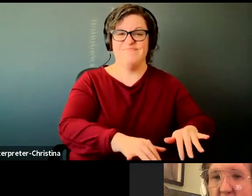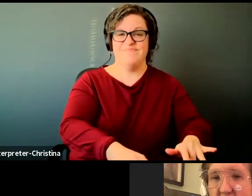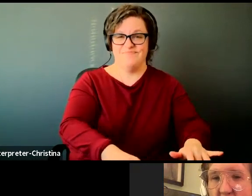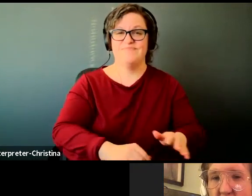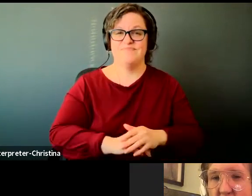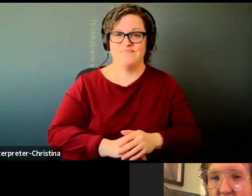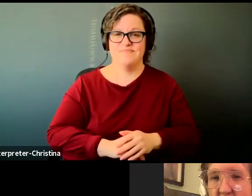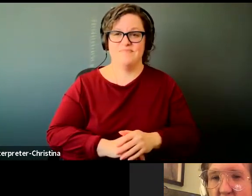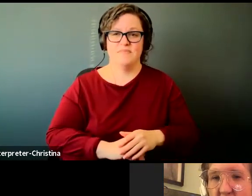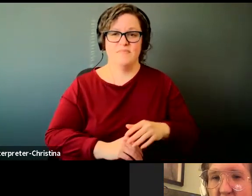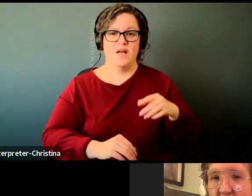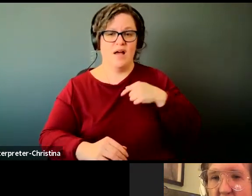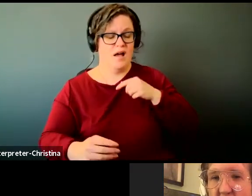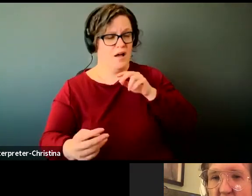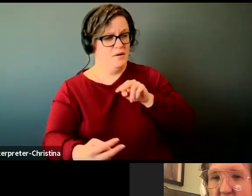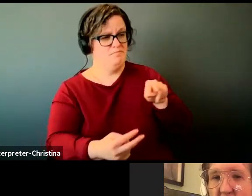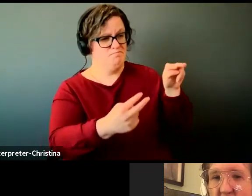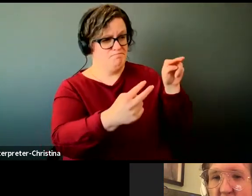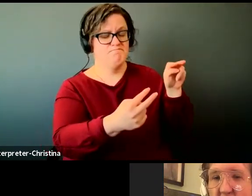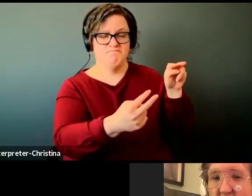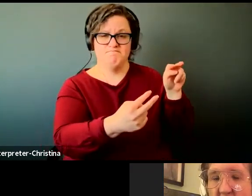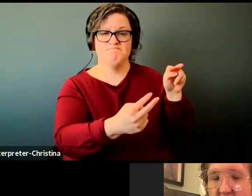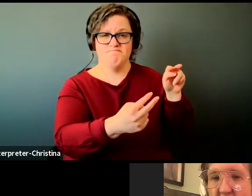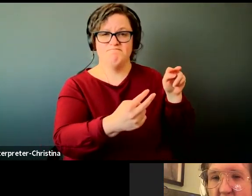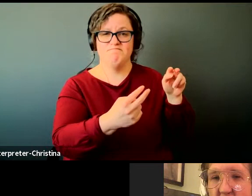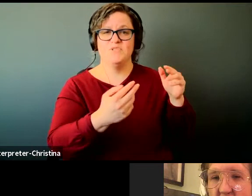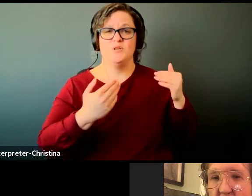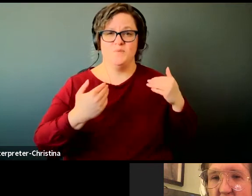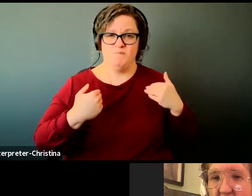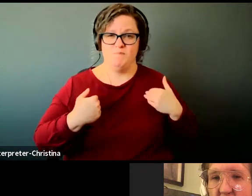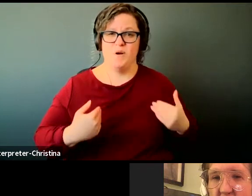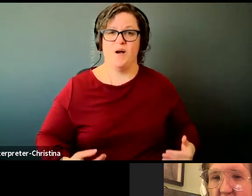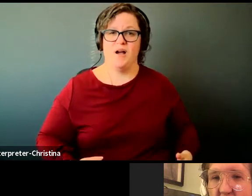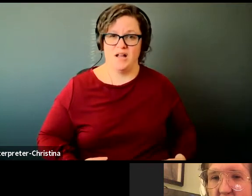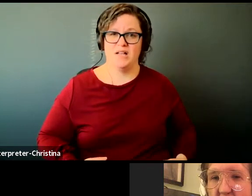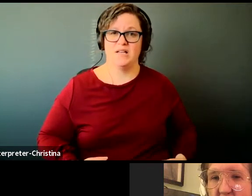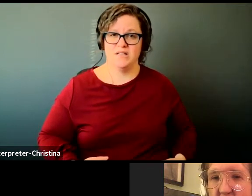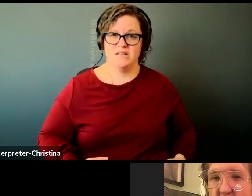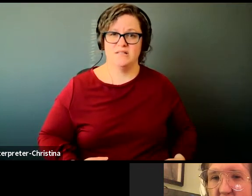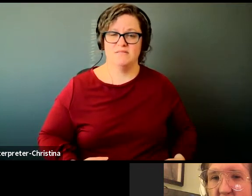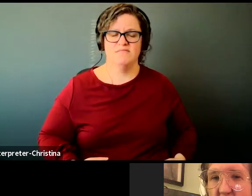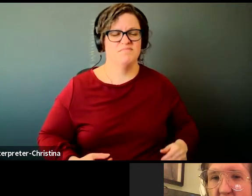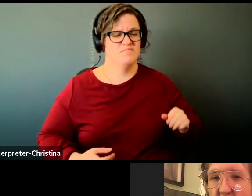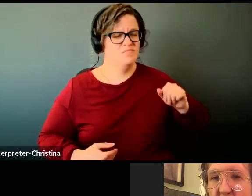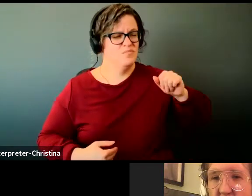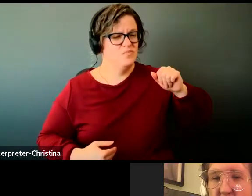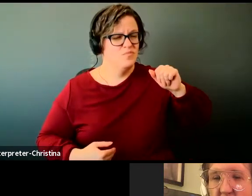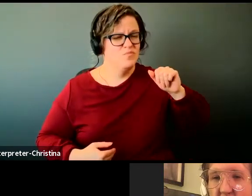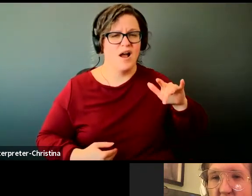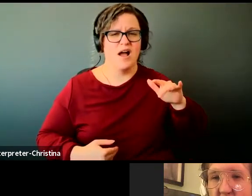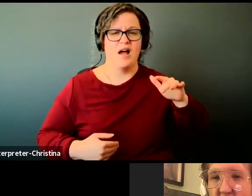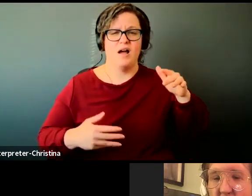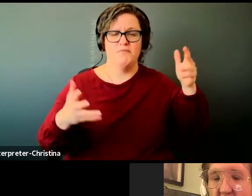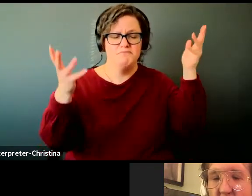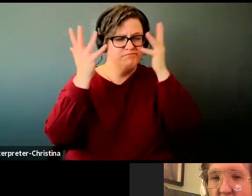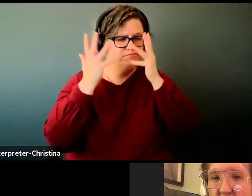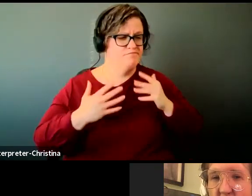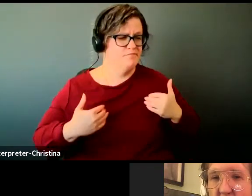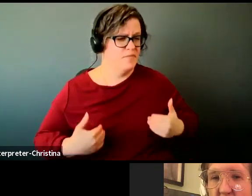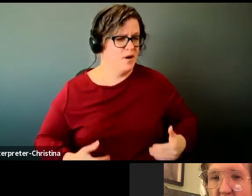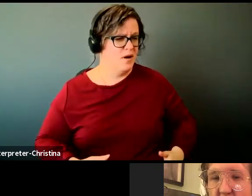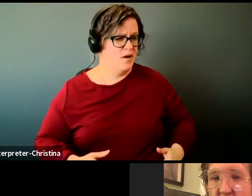But her body, her brown, exhausted body, speaks of her